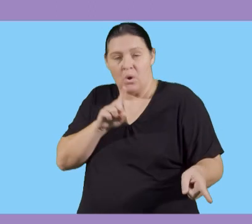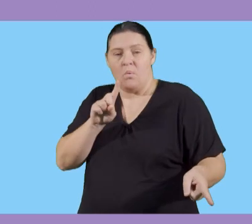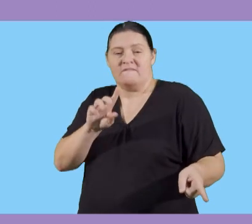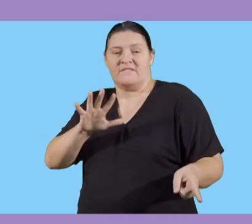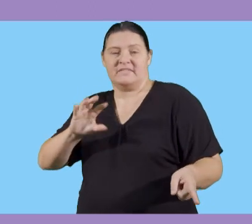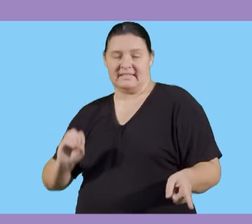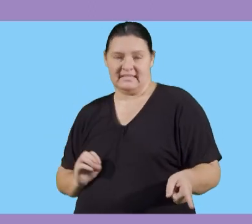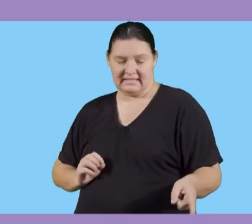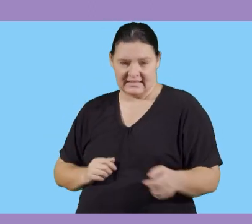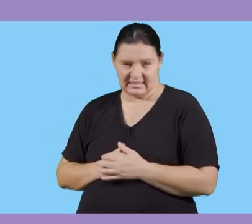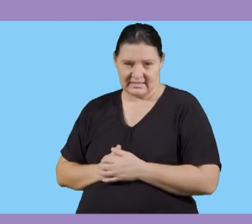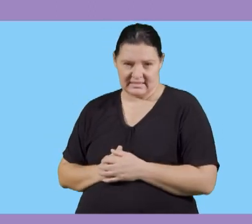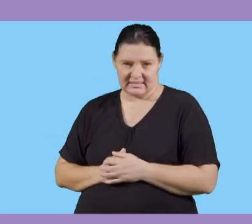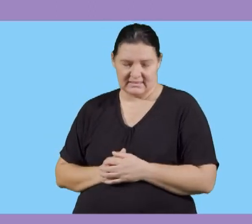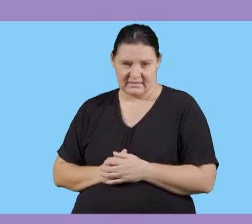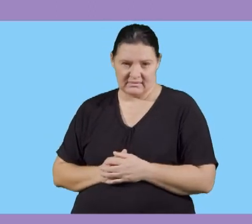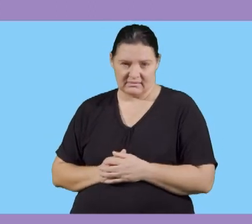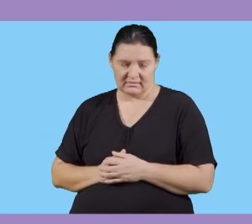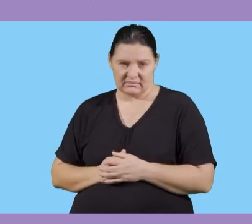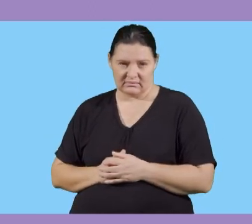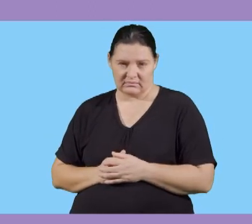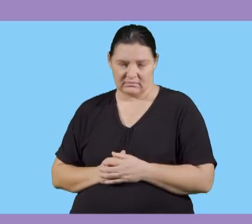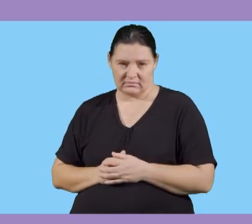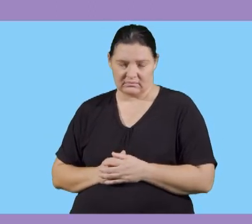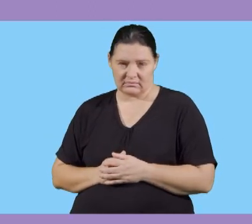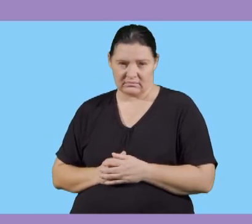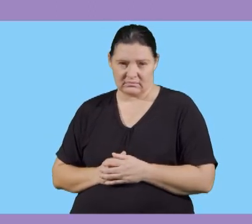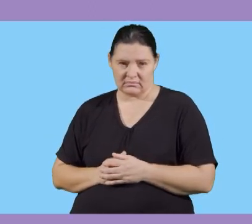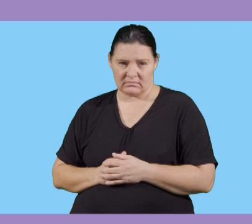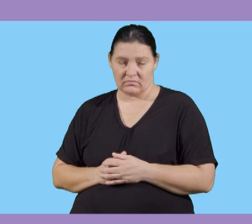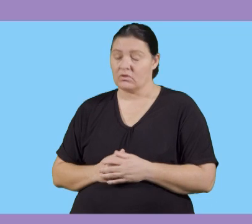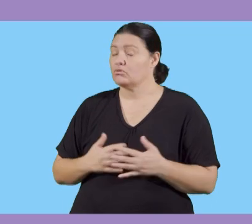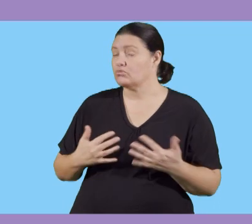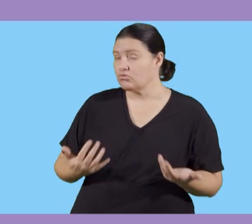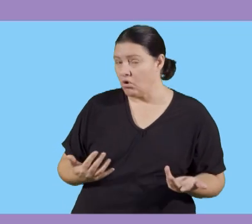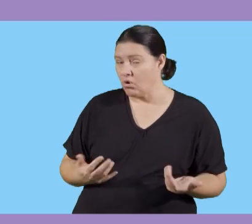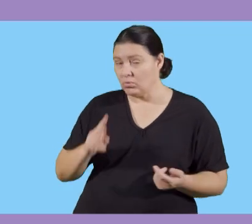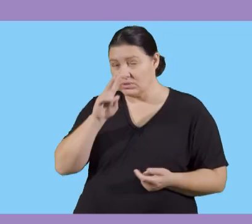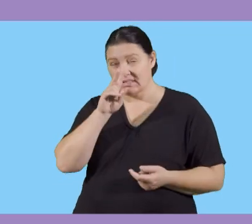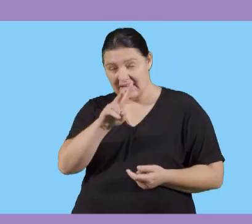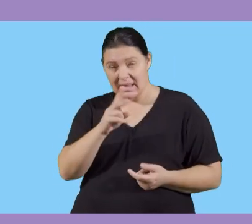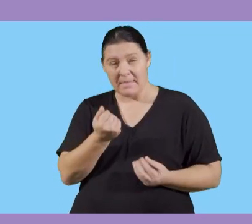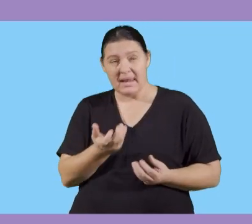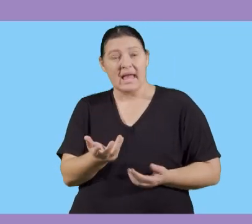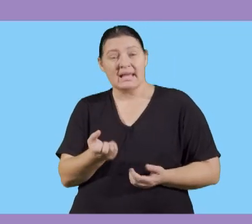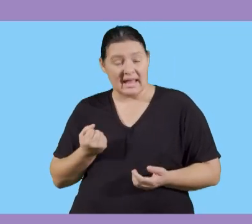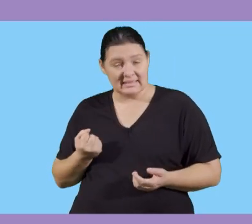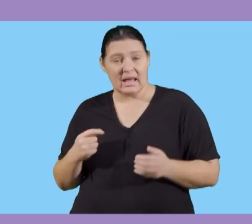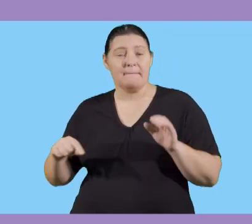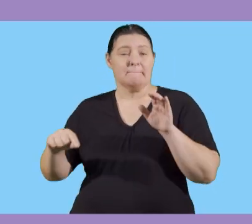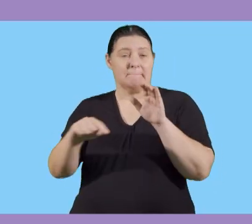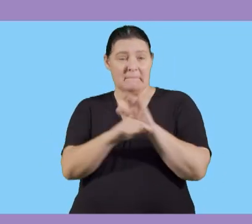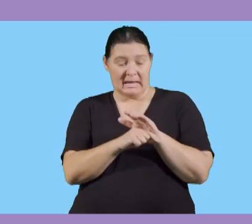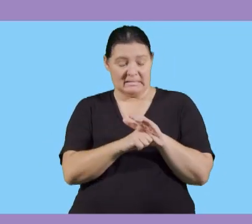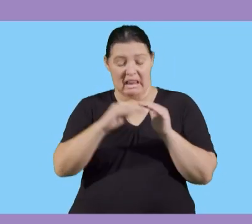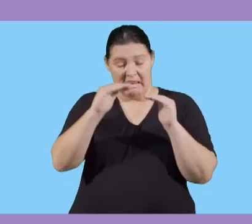spent 150 rands on this bag. So can we see that the money that he received is less than what